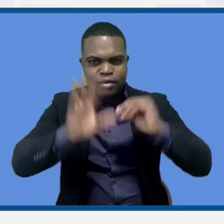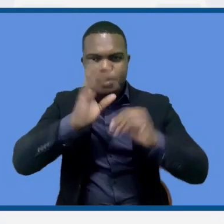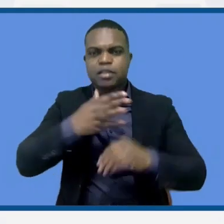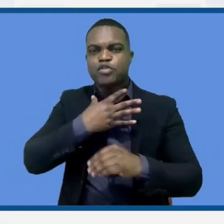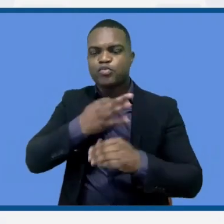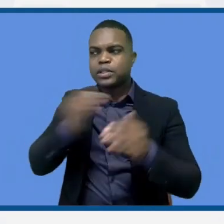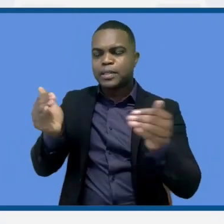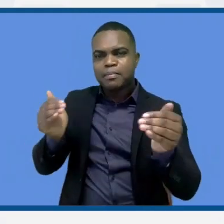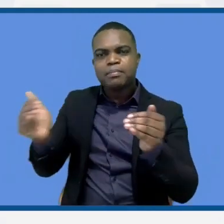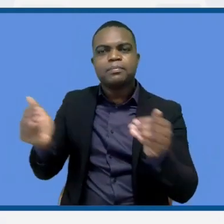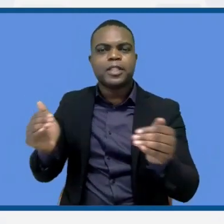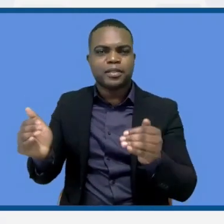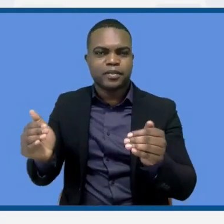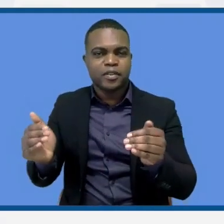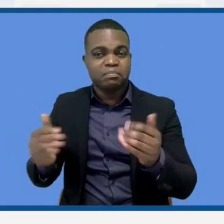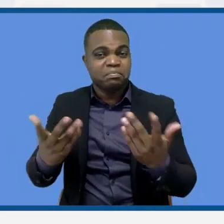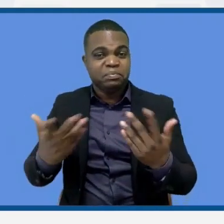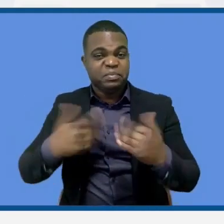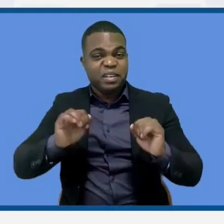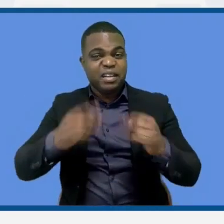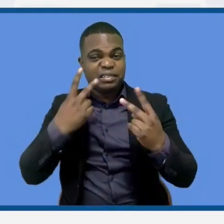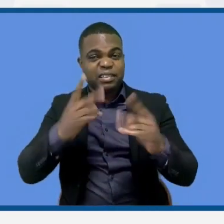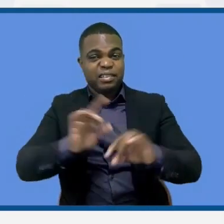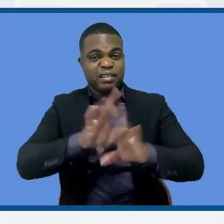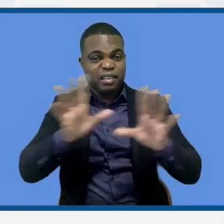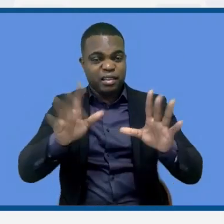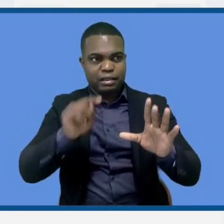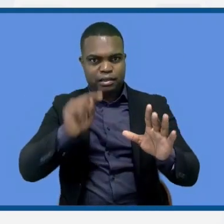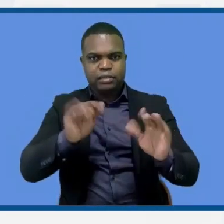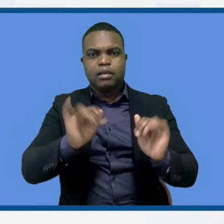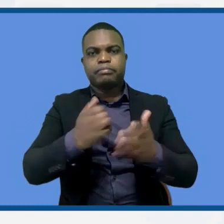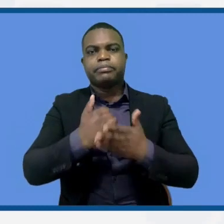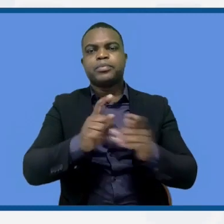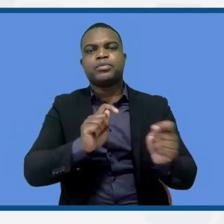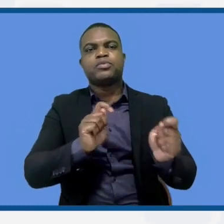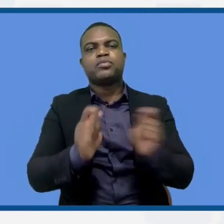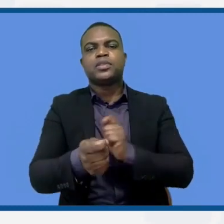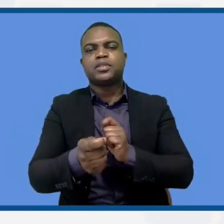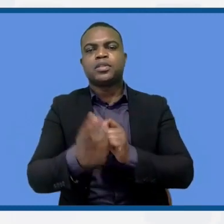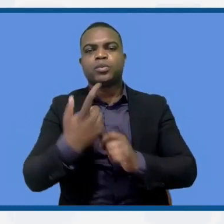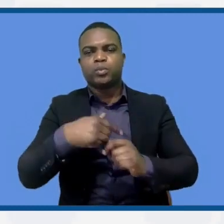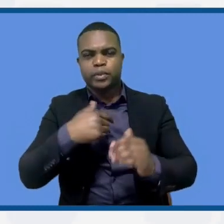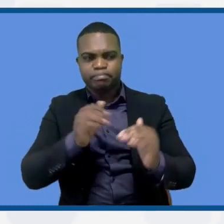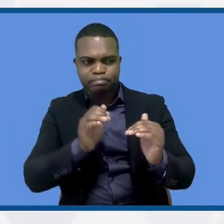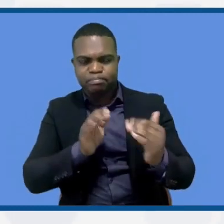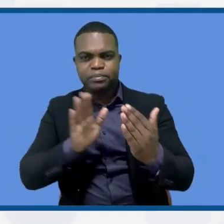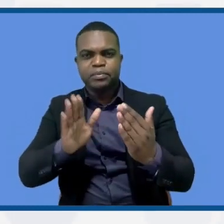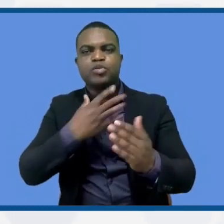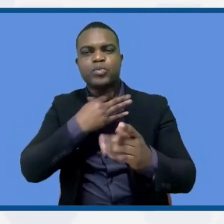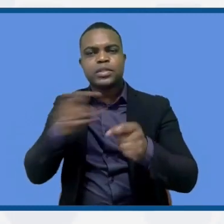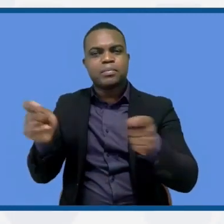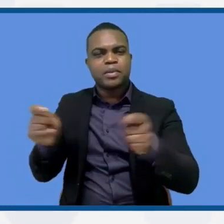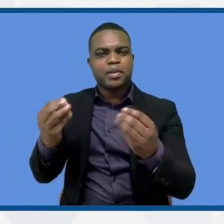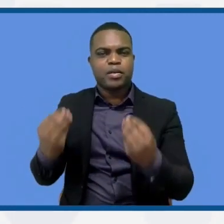that we had reflected on after the first speech, and how we